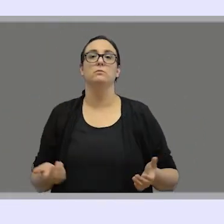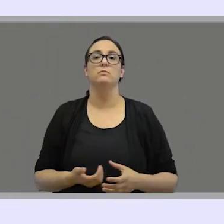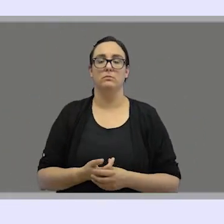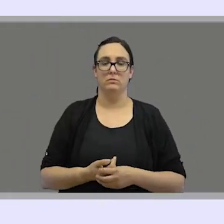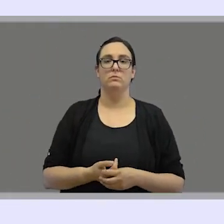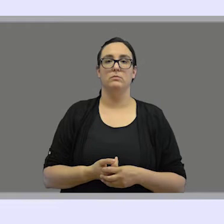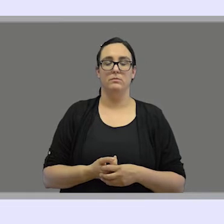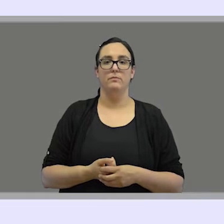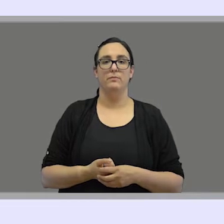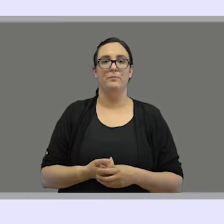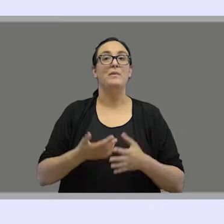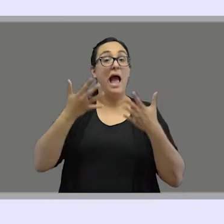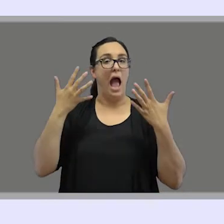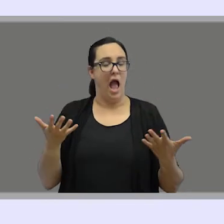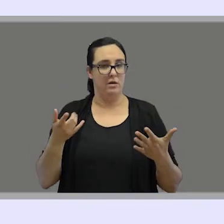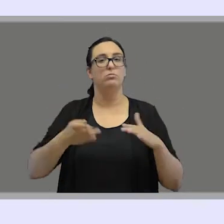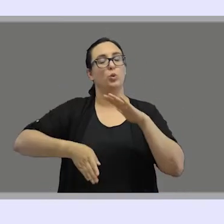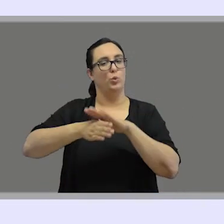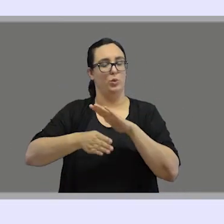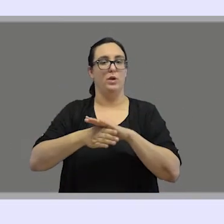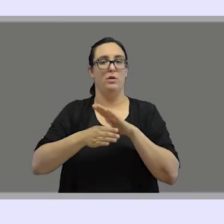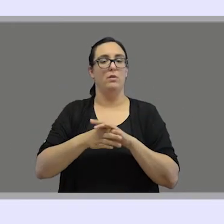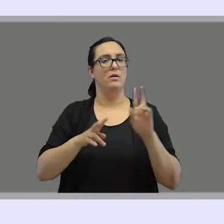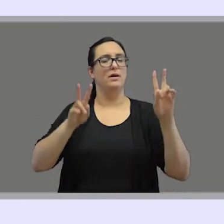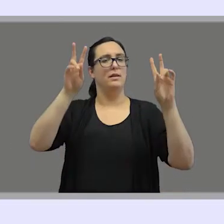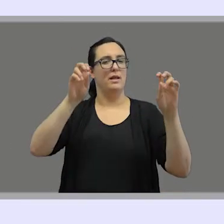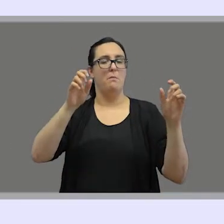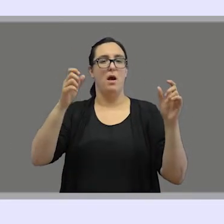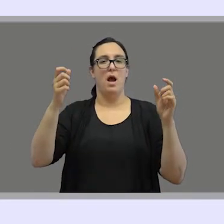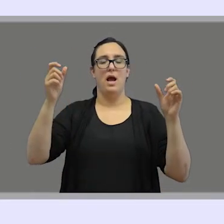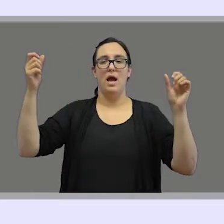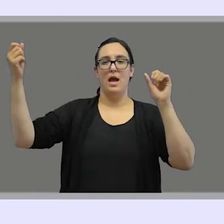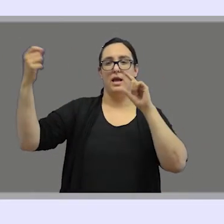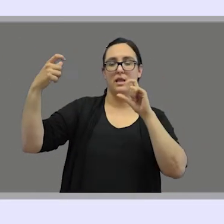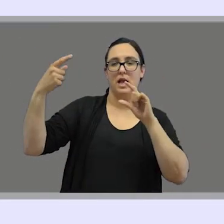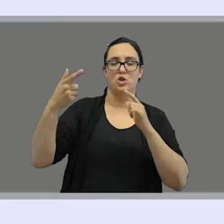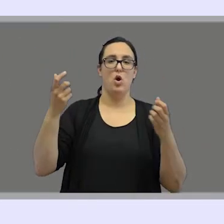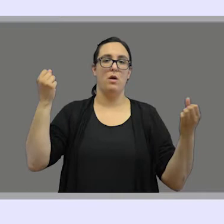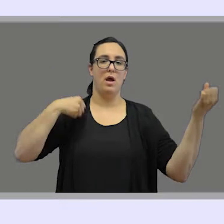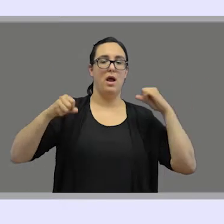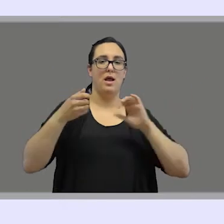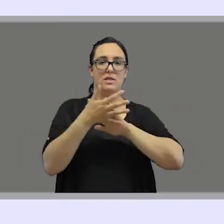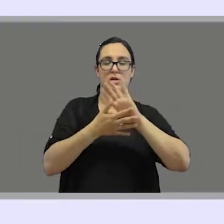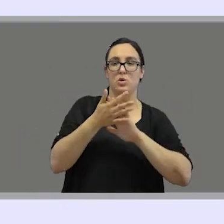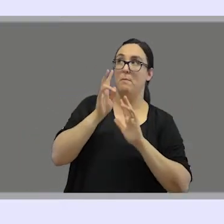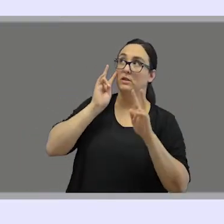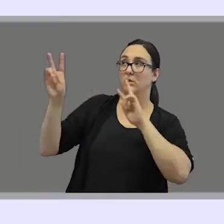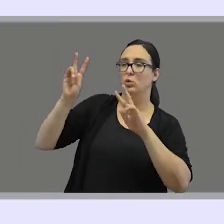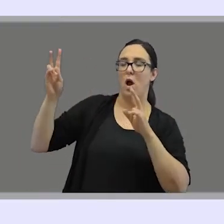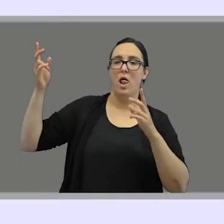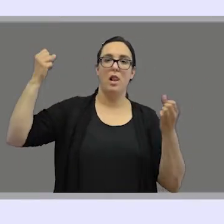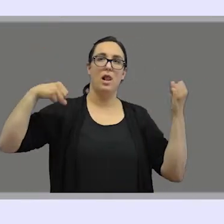the composition. Now we will continue talking about the interaction between the signer and the